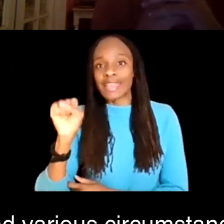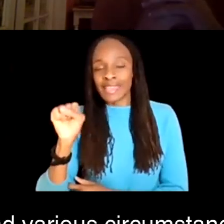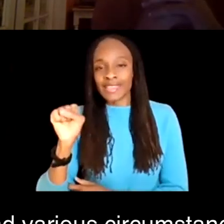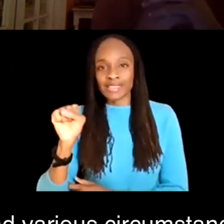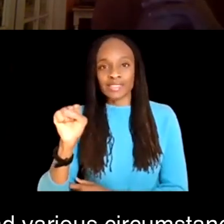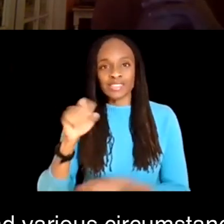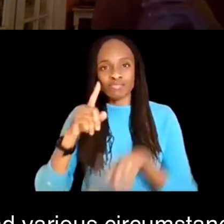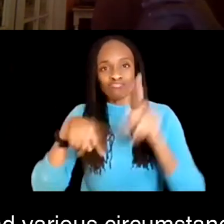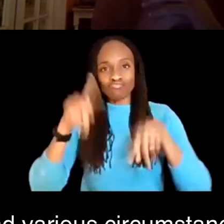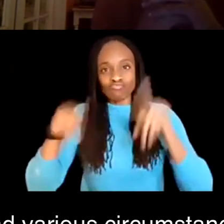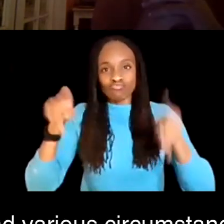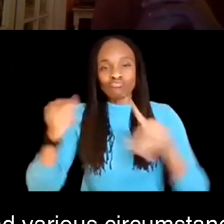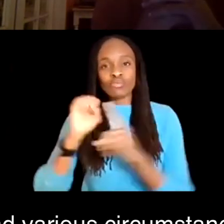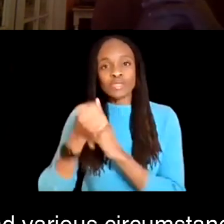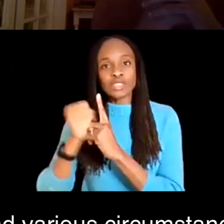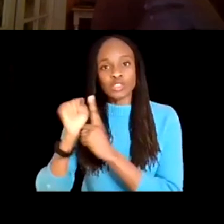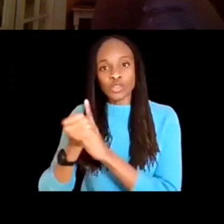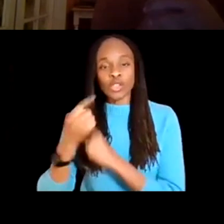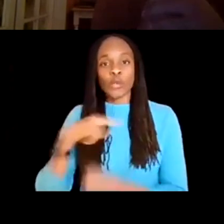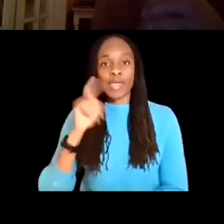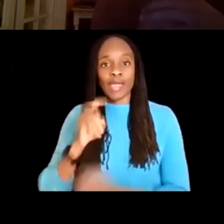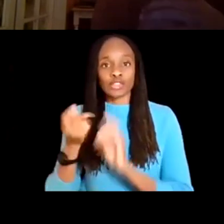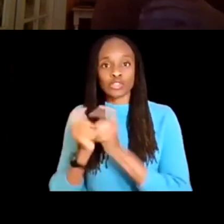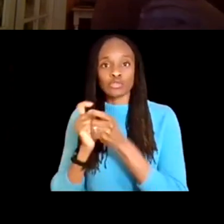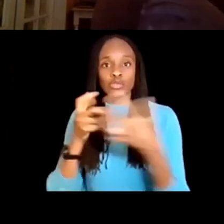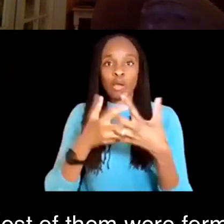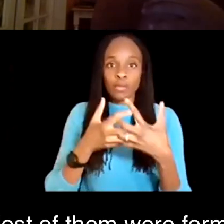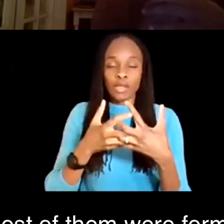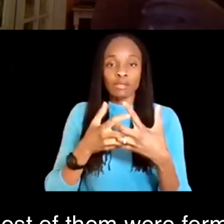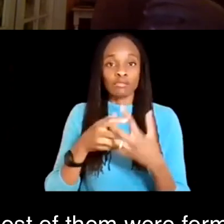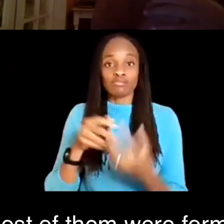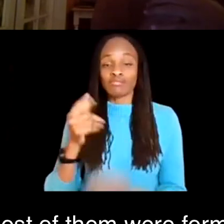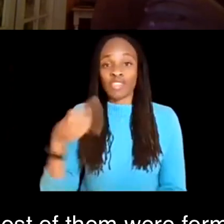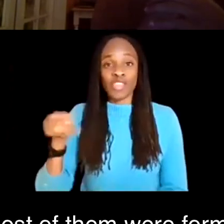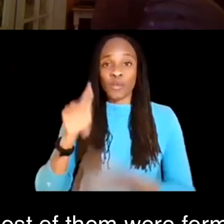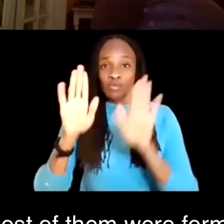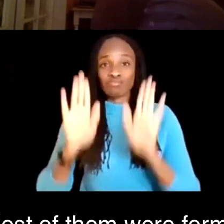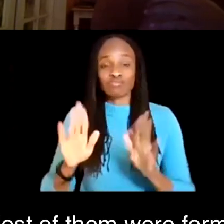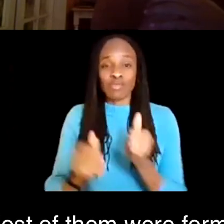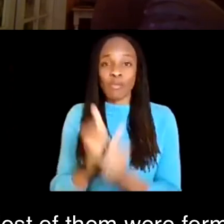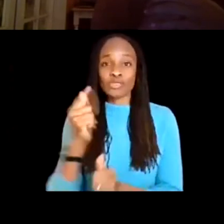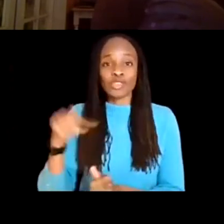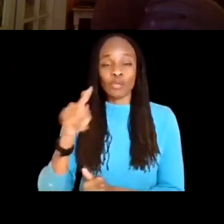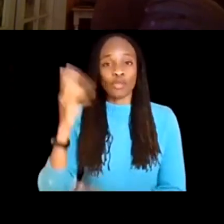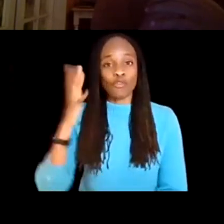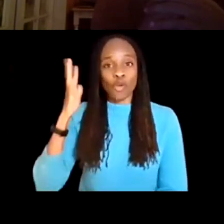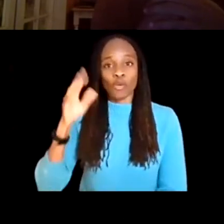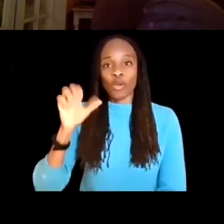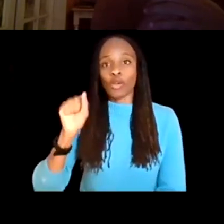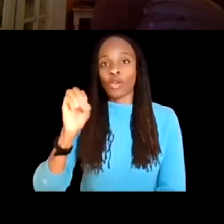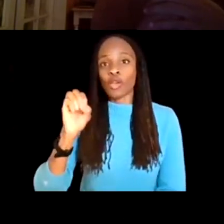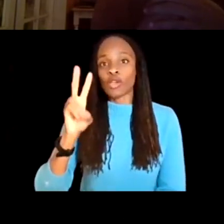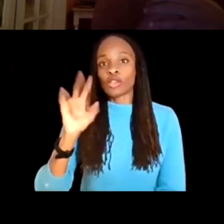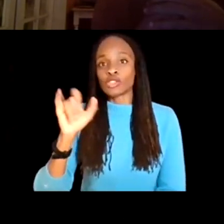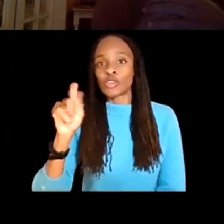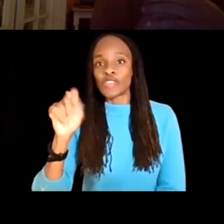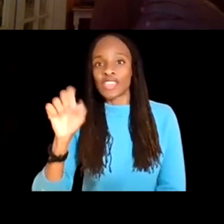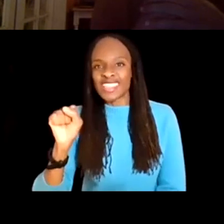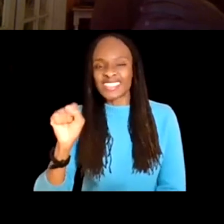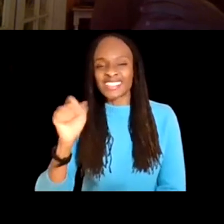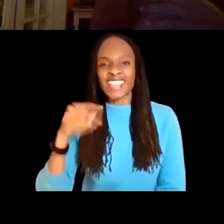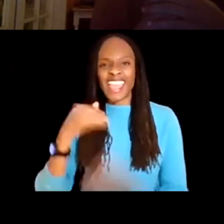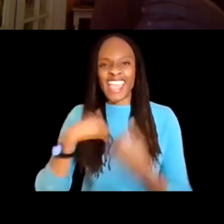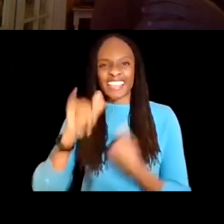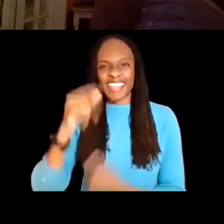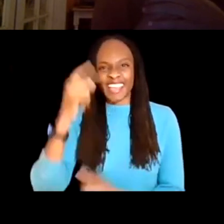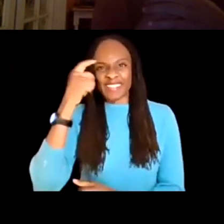we had to accommodate. They were also incredible. Most of them were former Soviets, and they had a total Soviet mentality. They were like, we